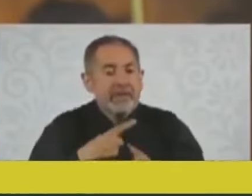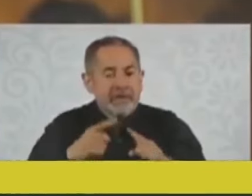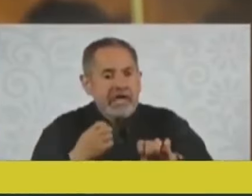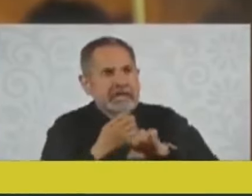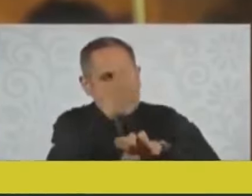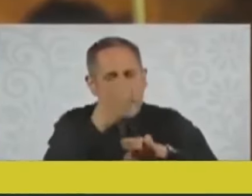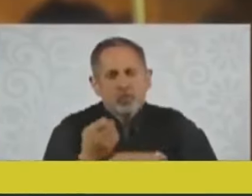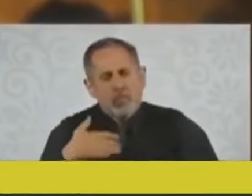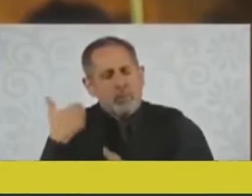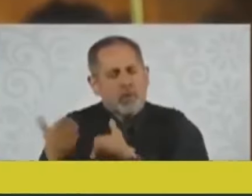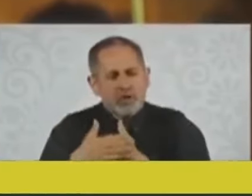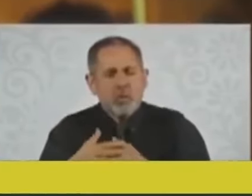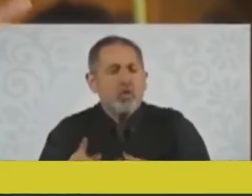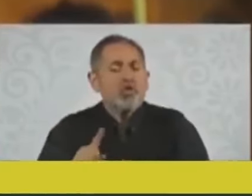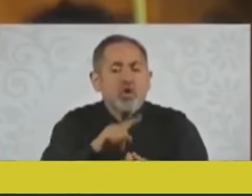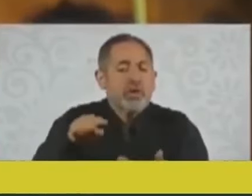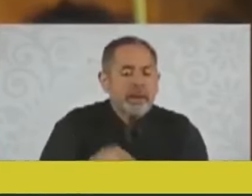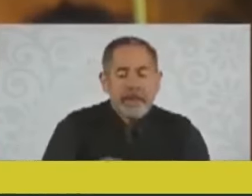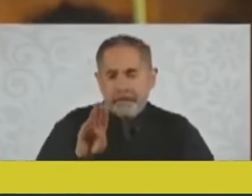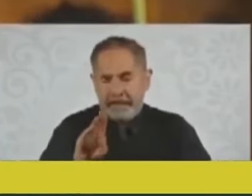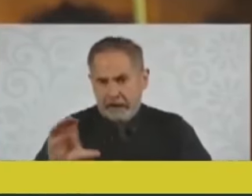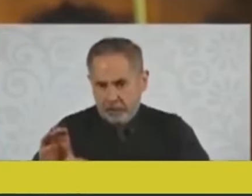We're going to the states,